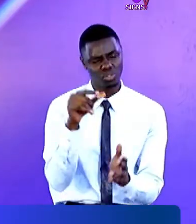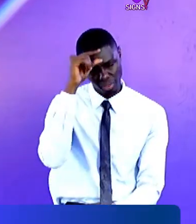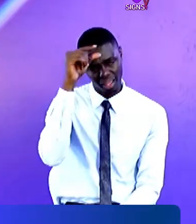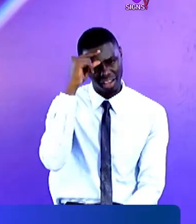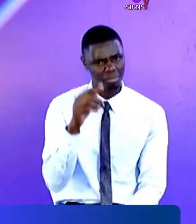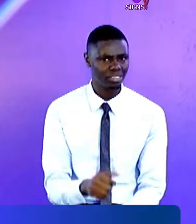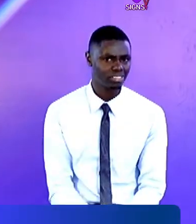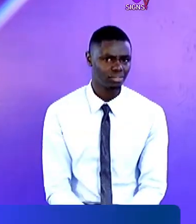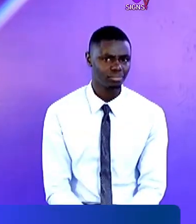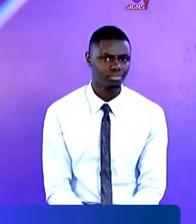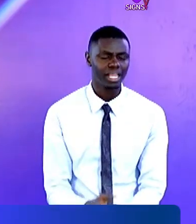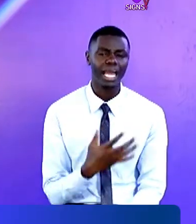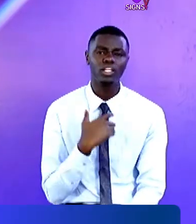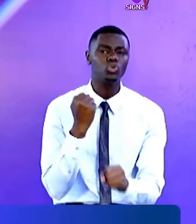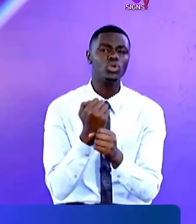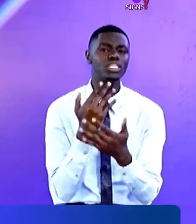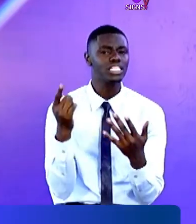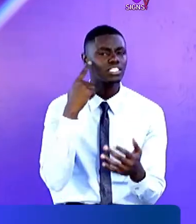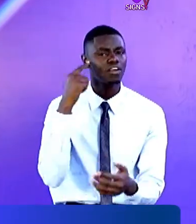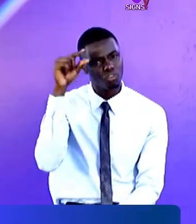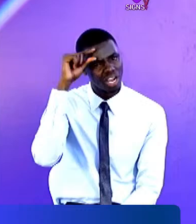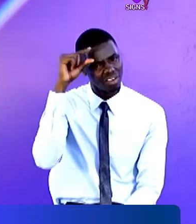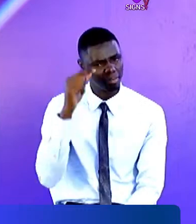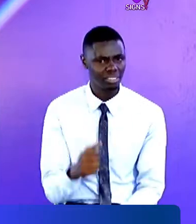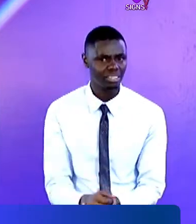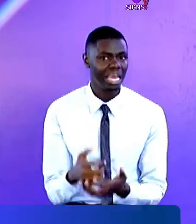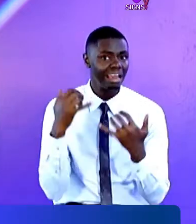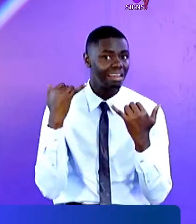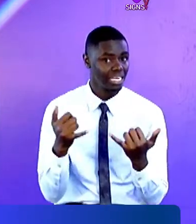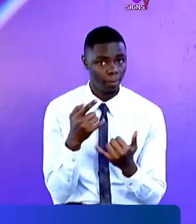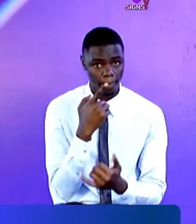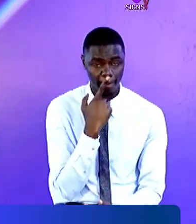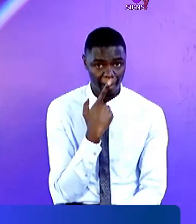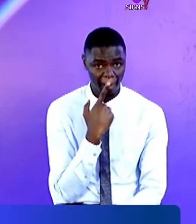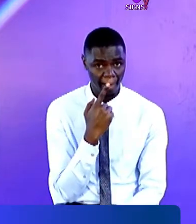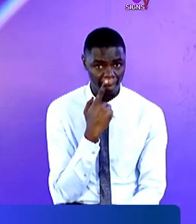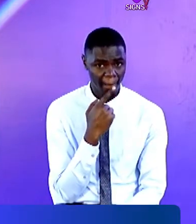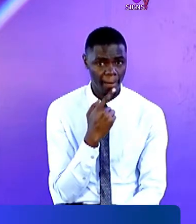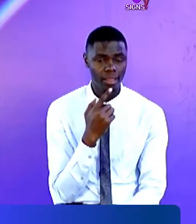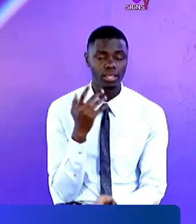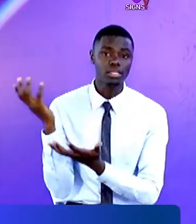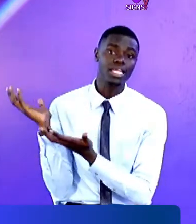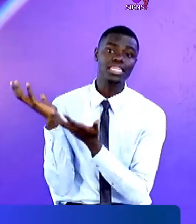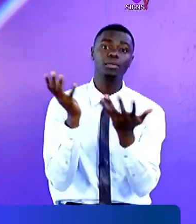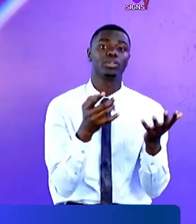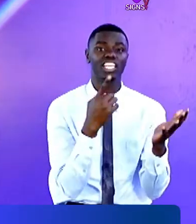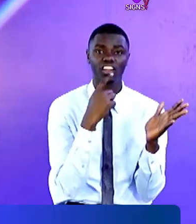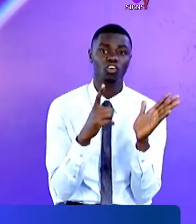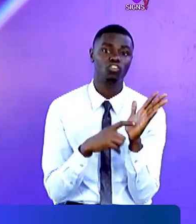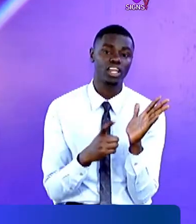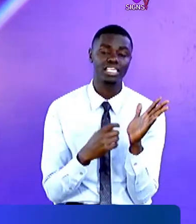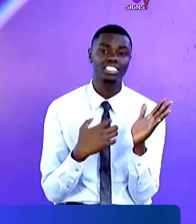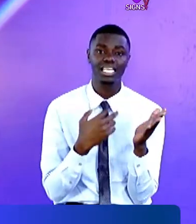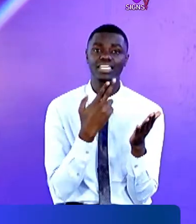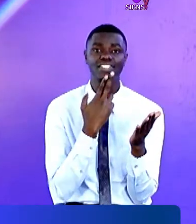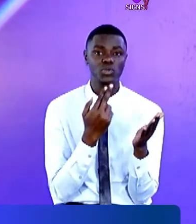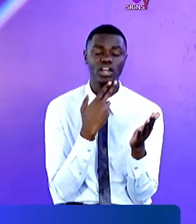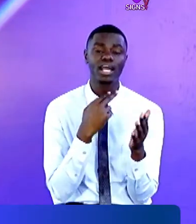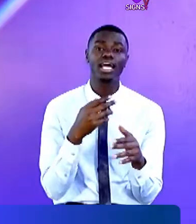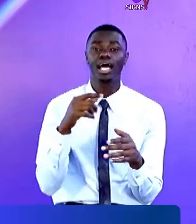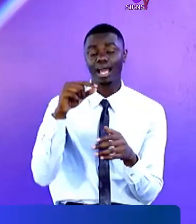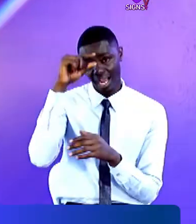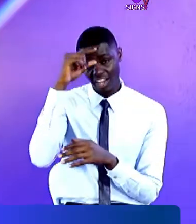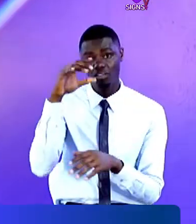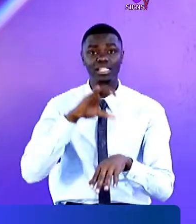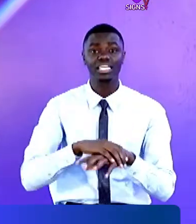things on behalf of government? Like, for example, you saw now the importation of rice and sugar. Government gets